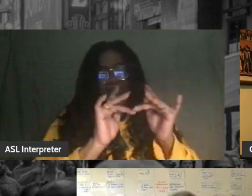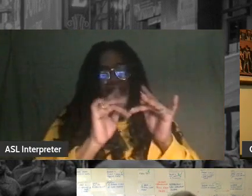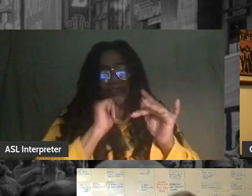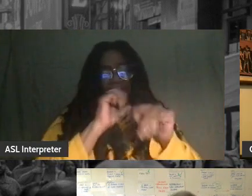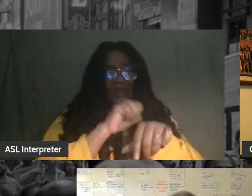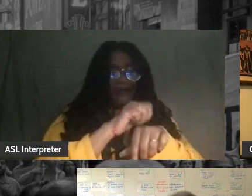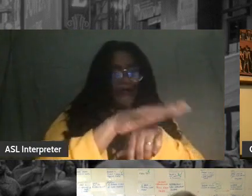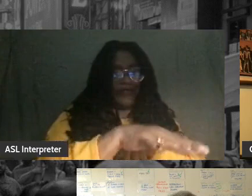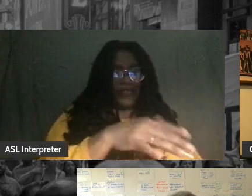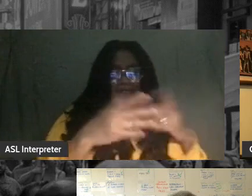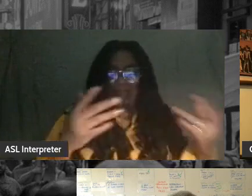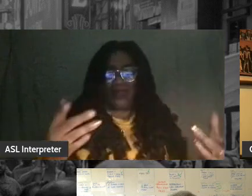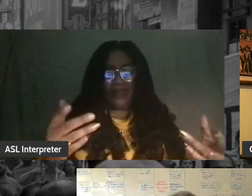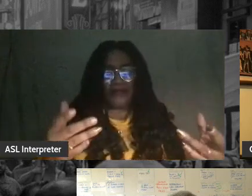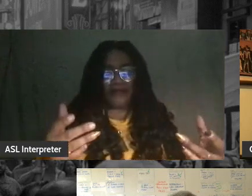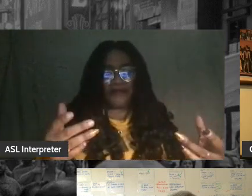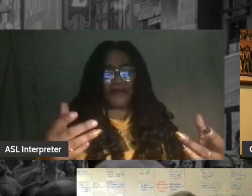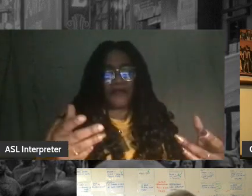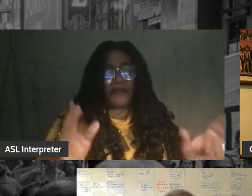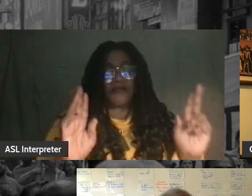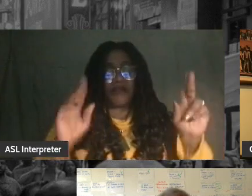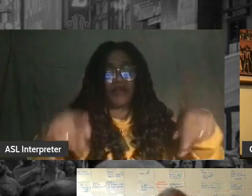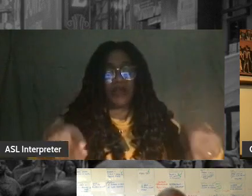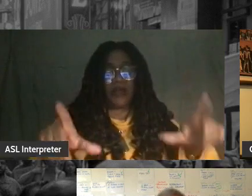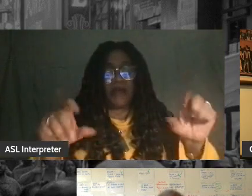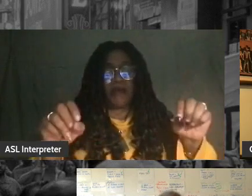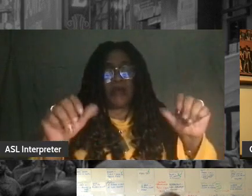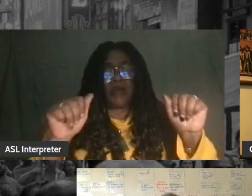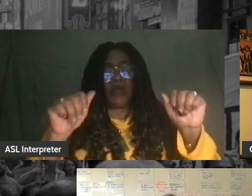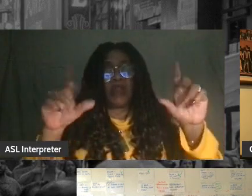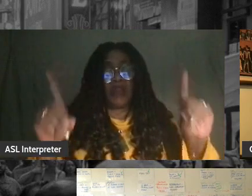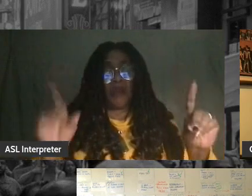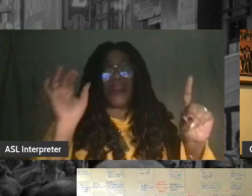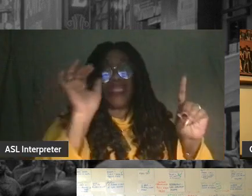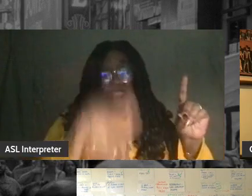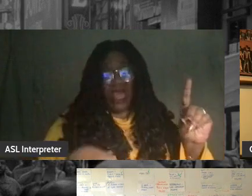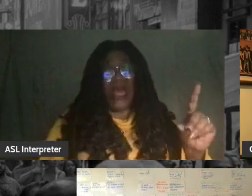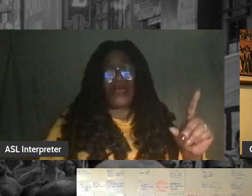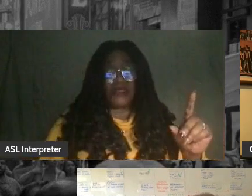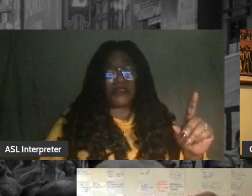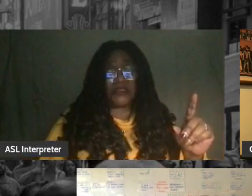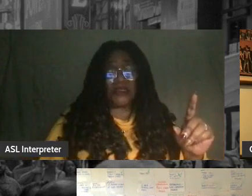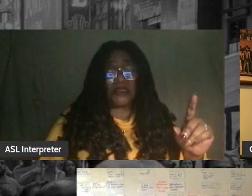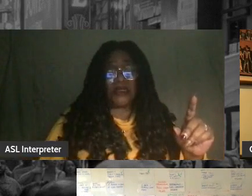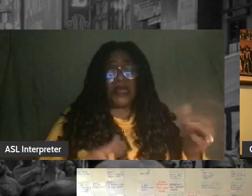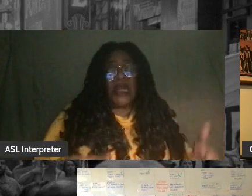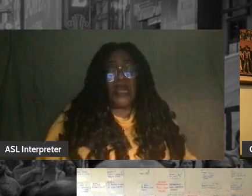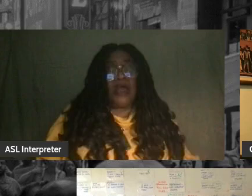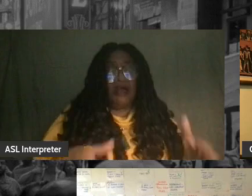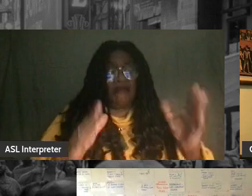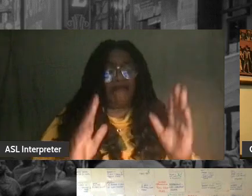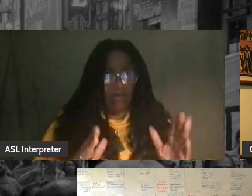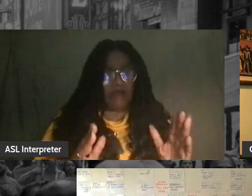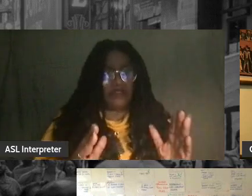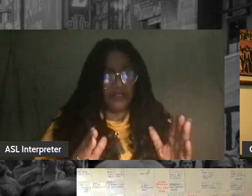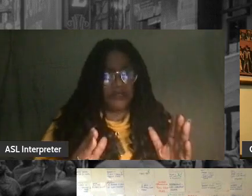You can just digitally upload it. And that actually avails you of